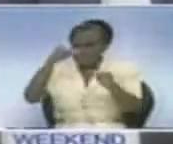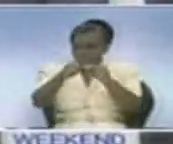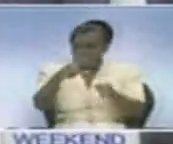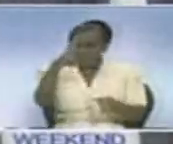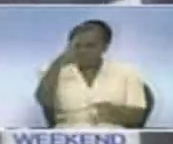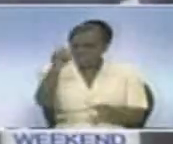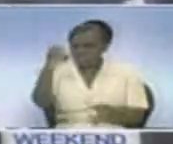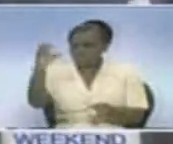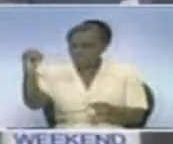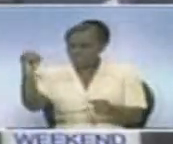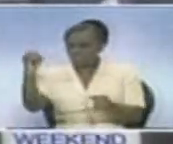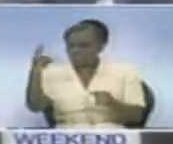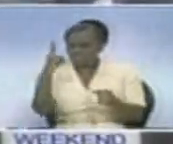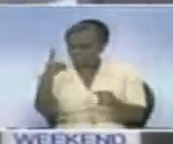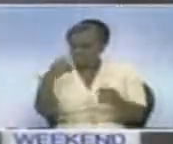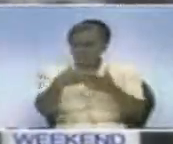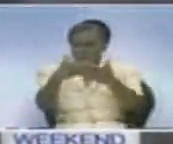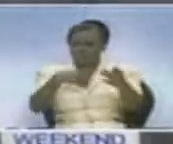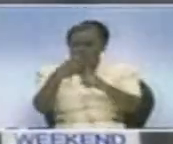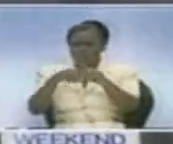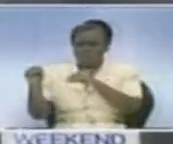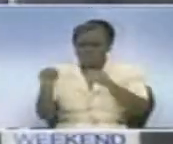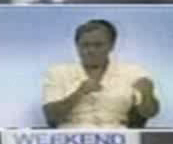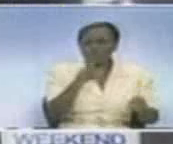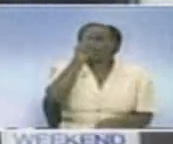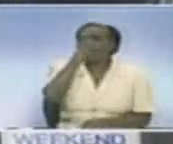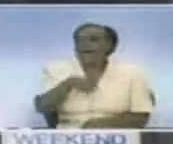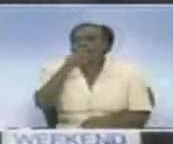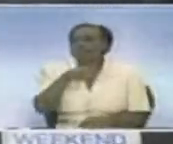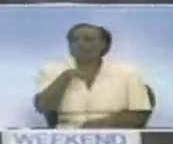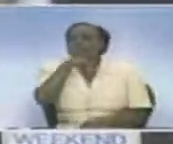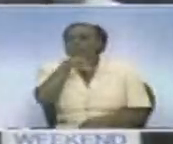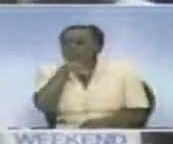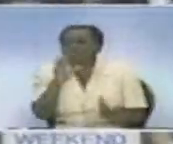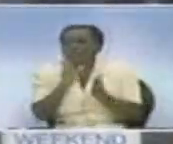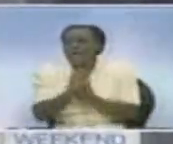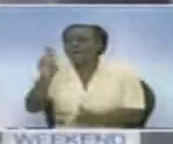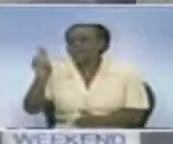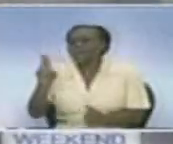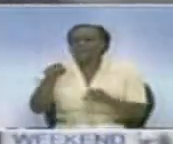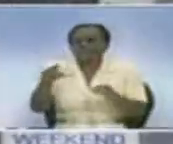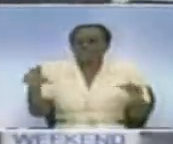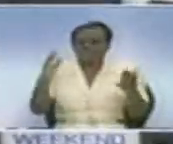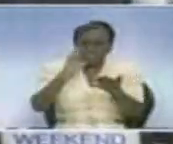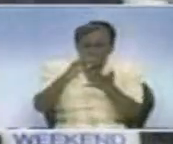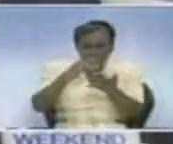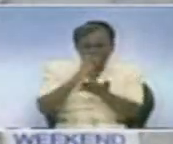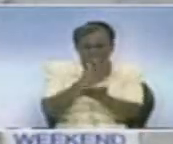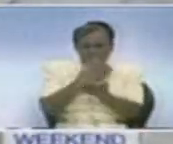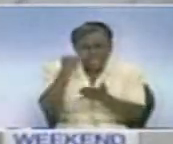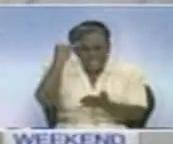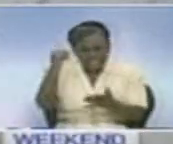2002, before the mass exodus from KANU, Uhuru Kenyatta and Raila Odinga shared the same political ideology in the KANU party.